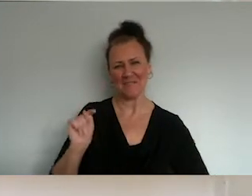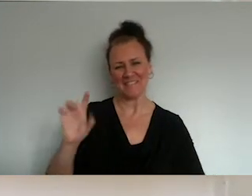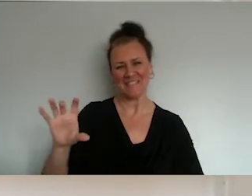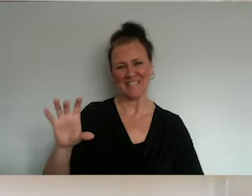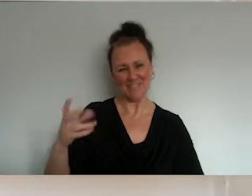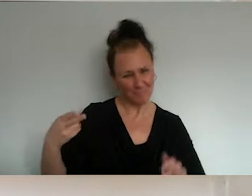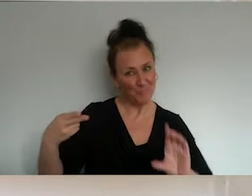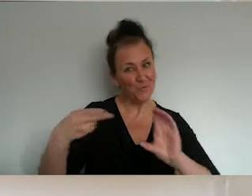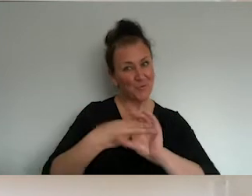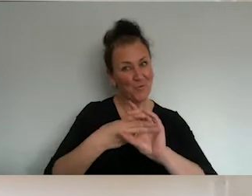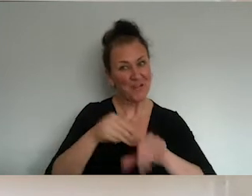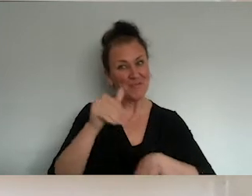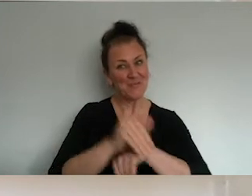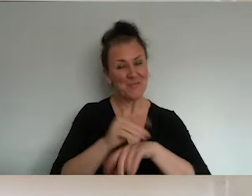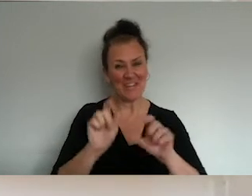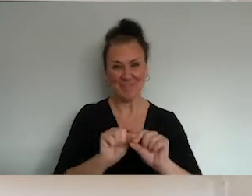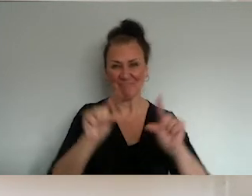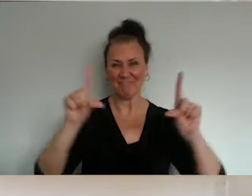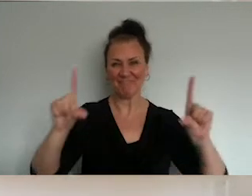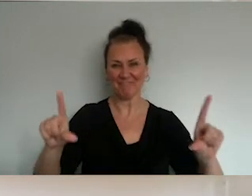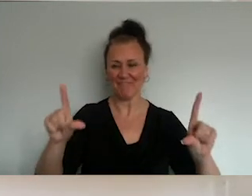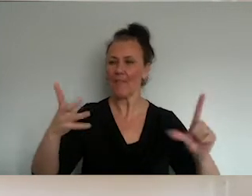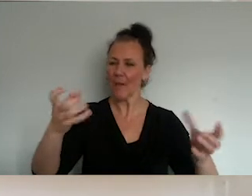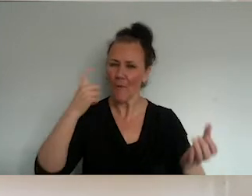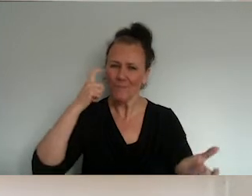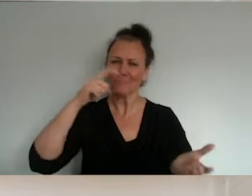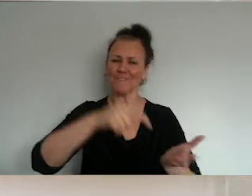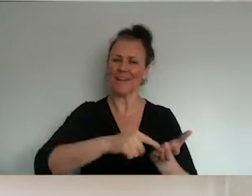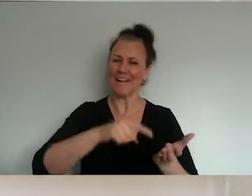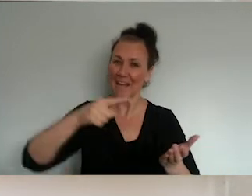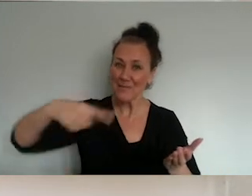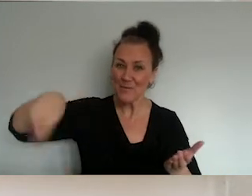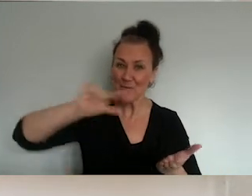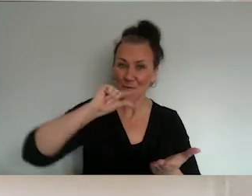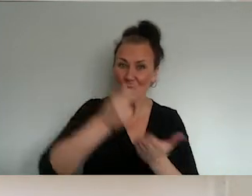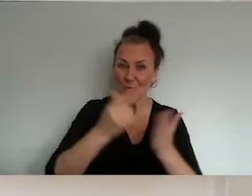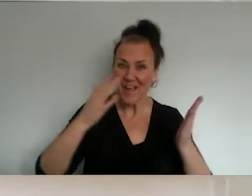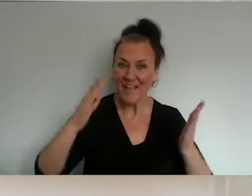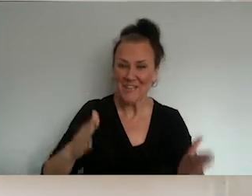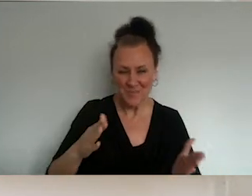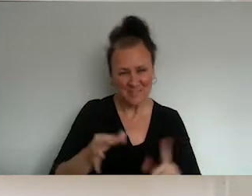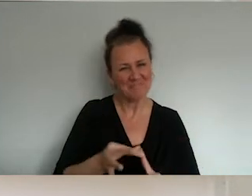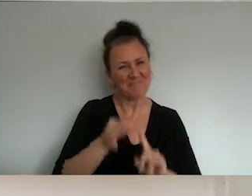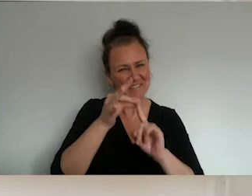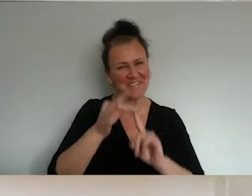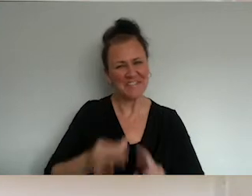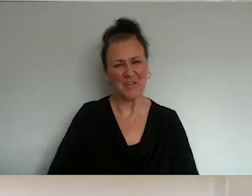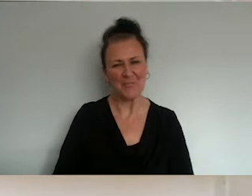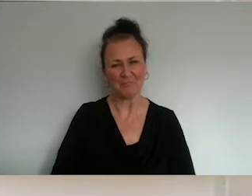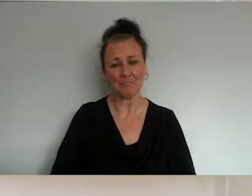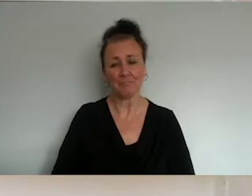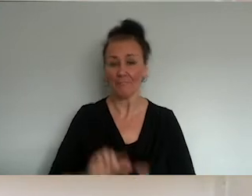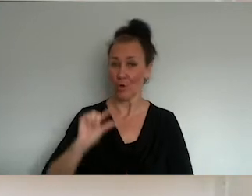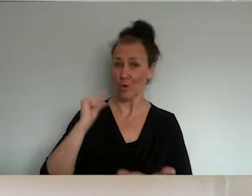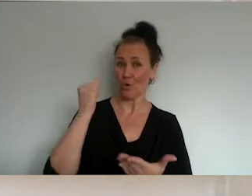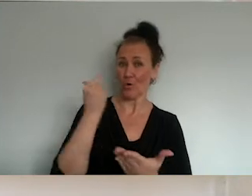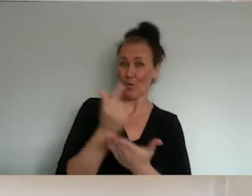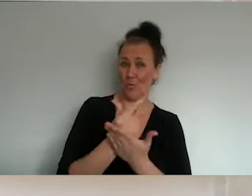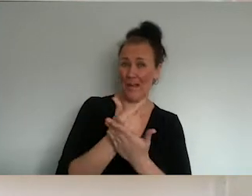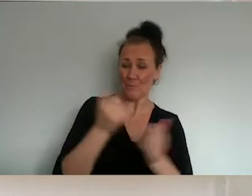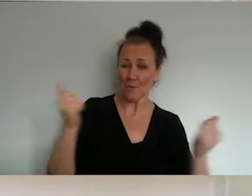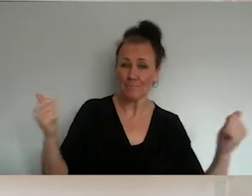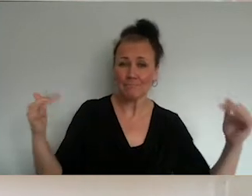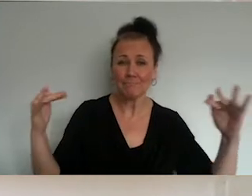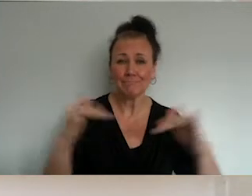that these distinguished friends of TC could be with us tonight to recognize our graduates in this special way. Convocation